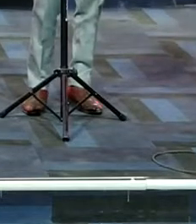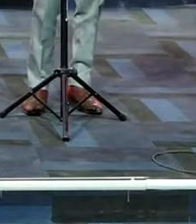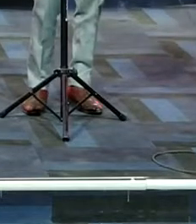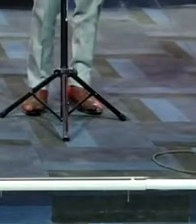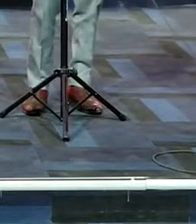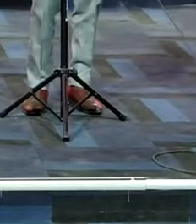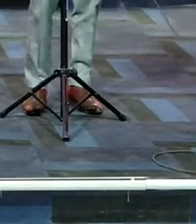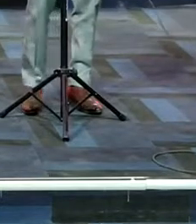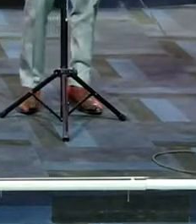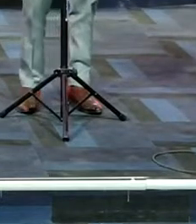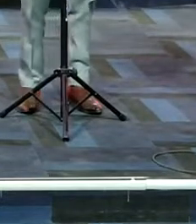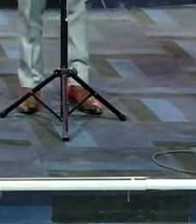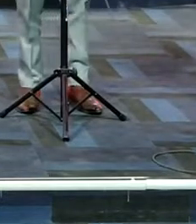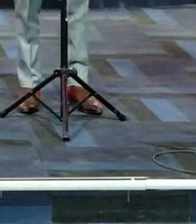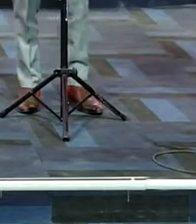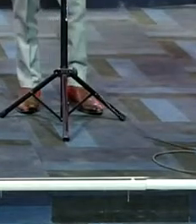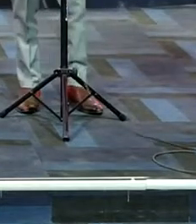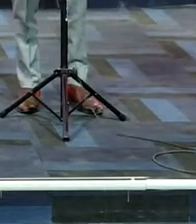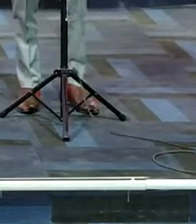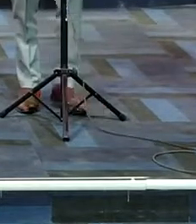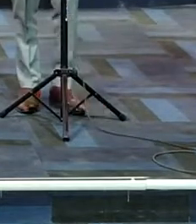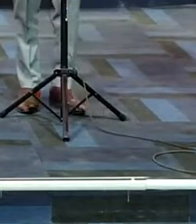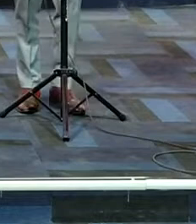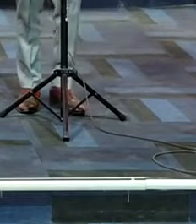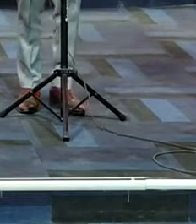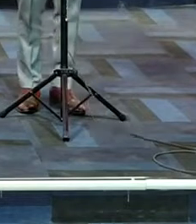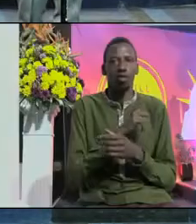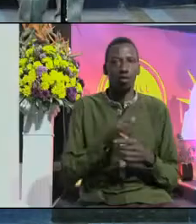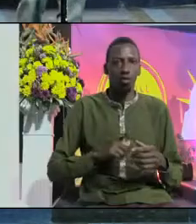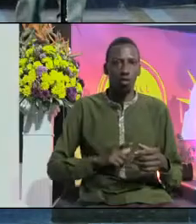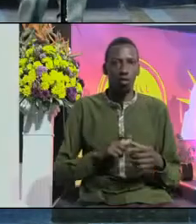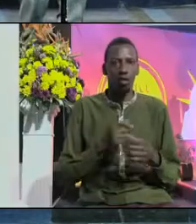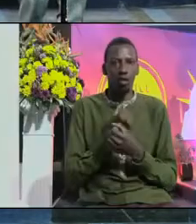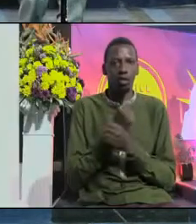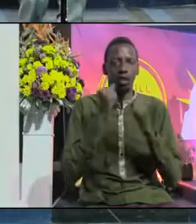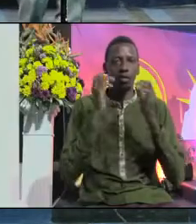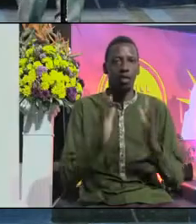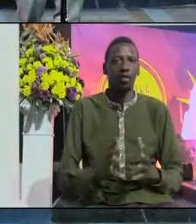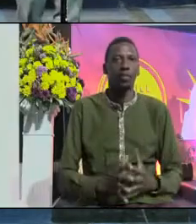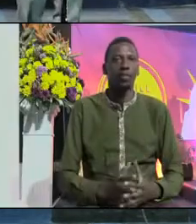love thee, my Savior. I love thee, my God.